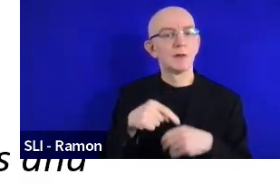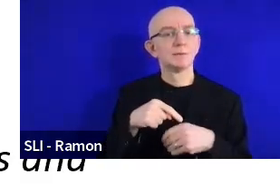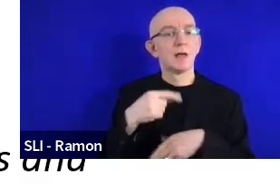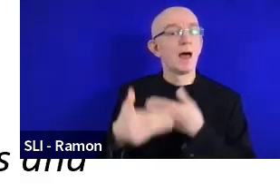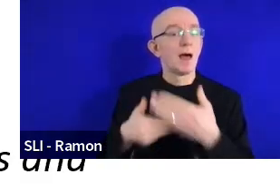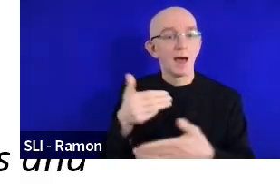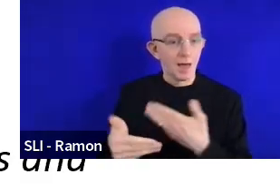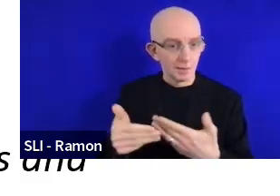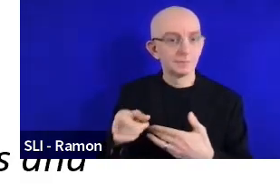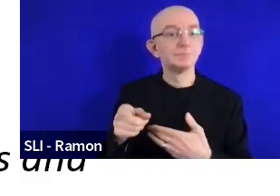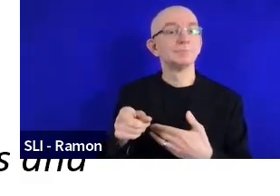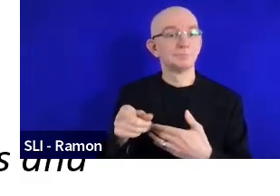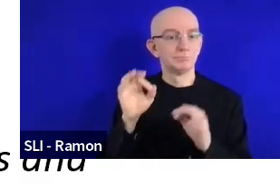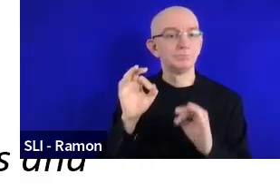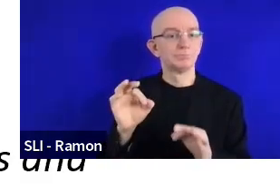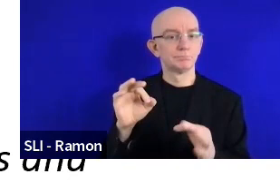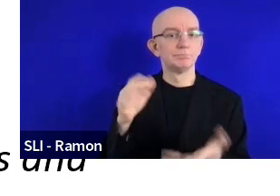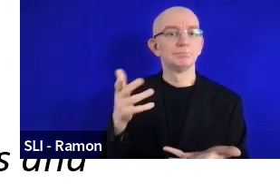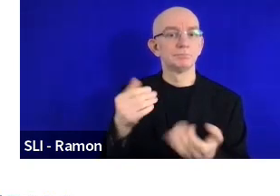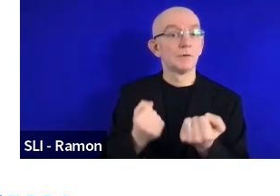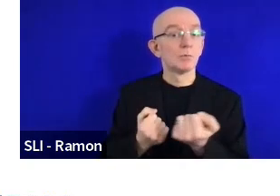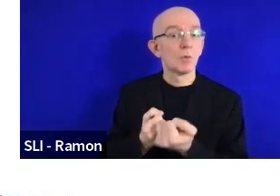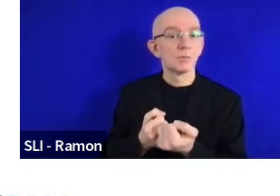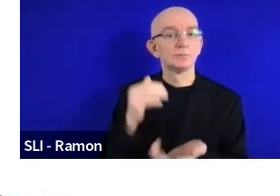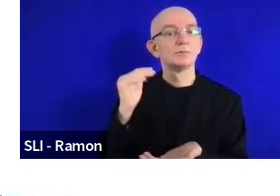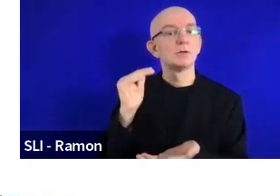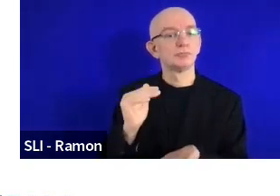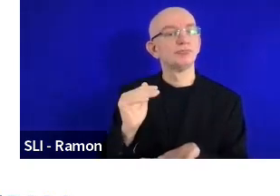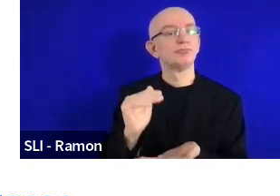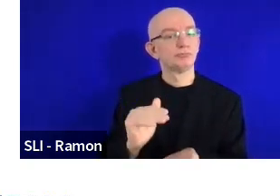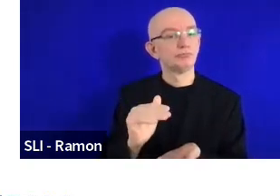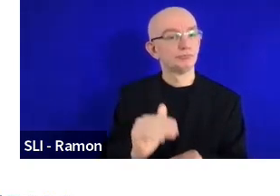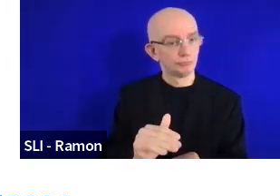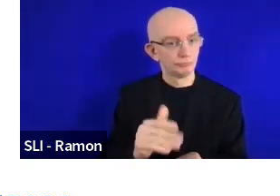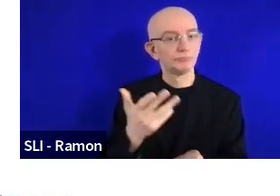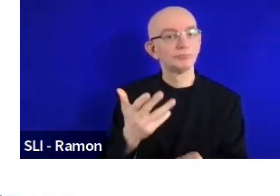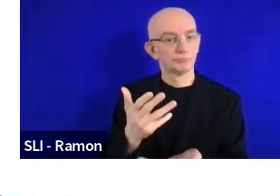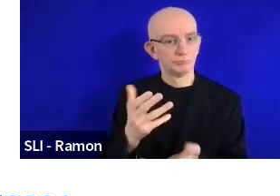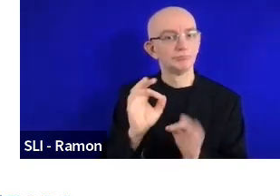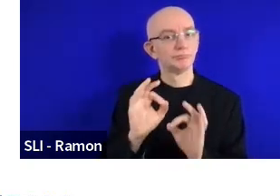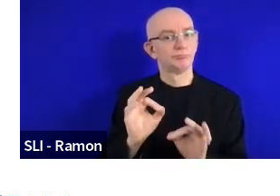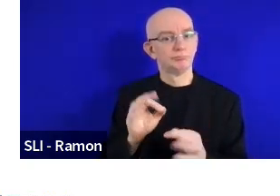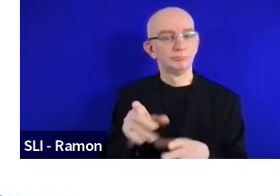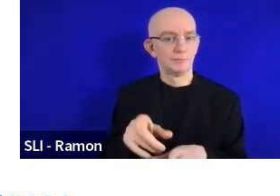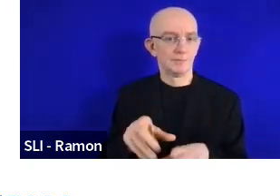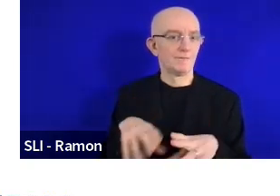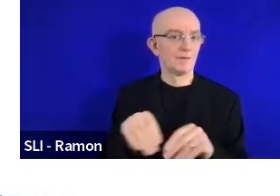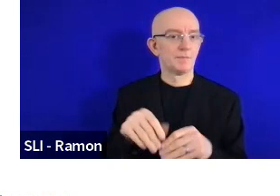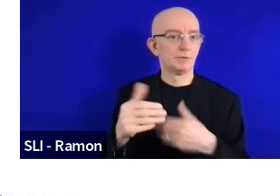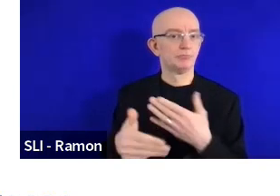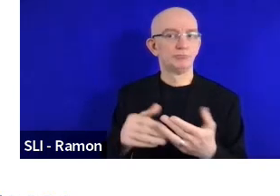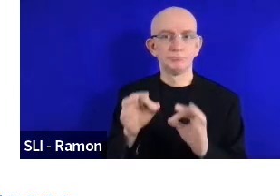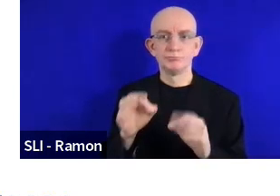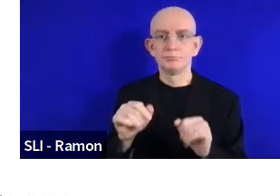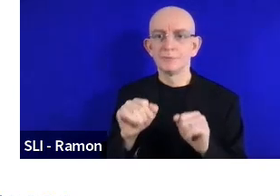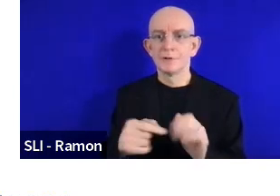other examples and other kinds of evidence of other beneficial effects. Most of them are included in these links, which I'm